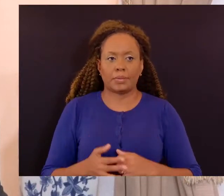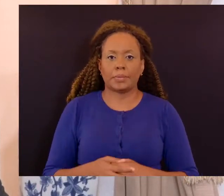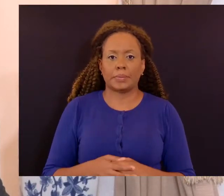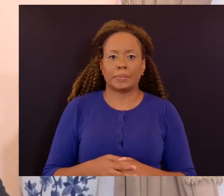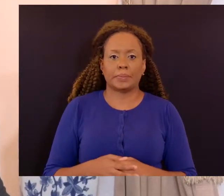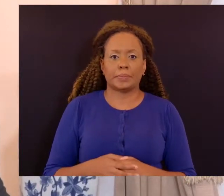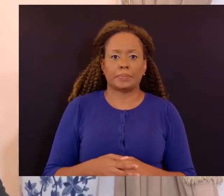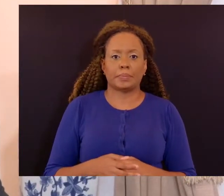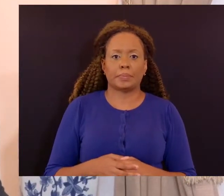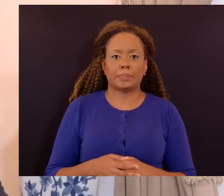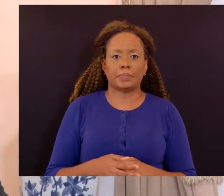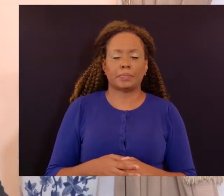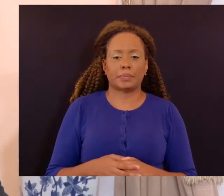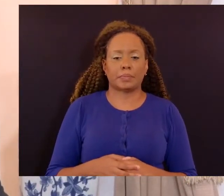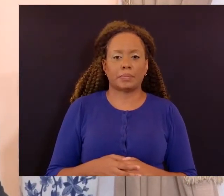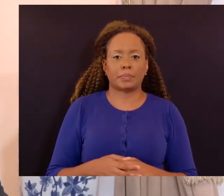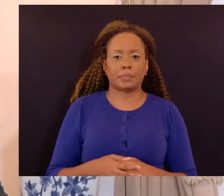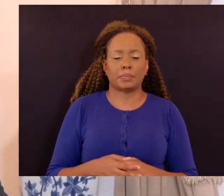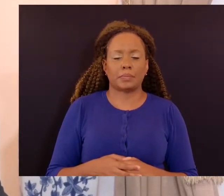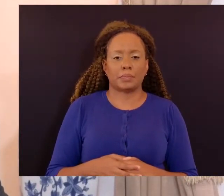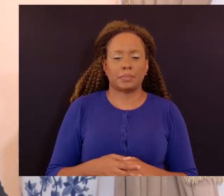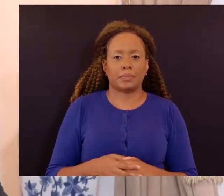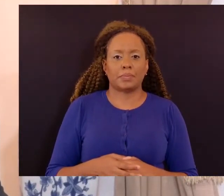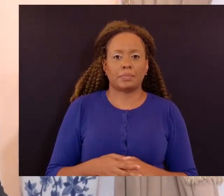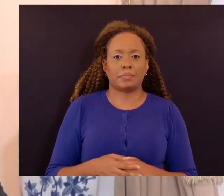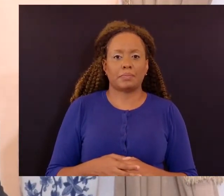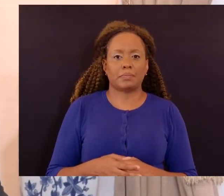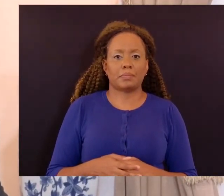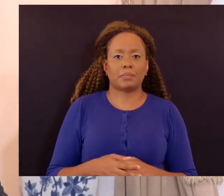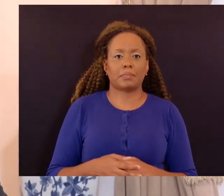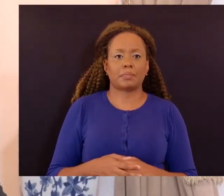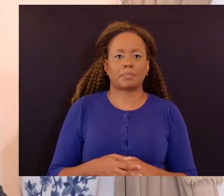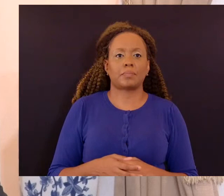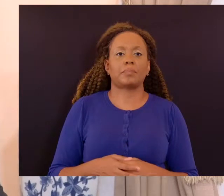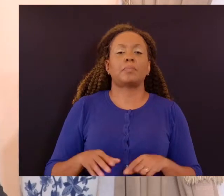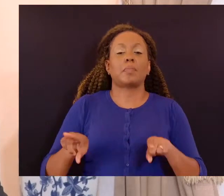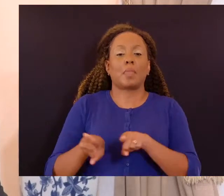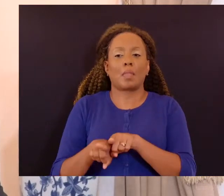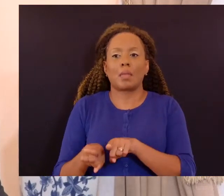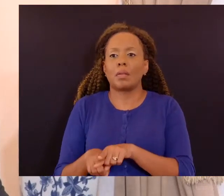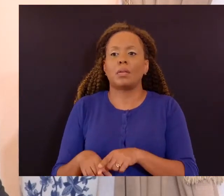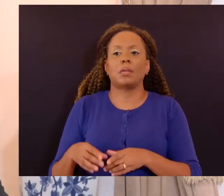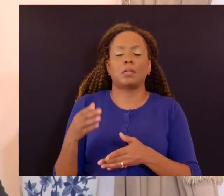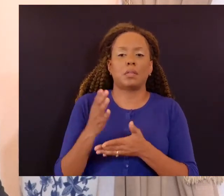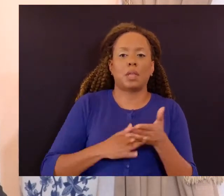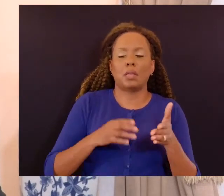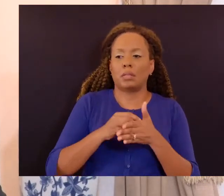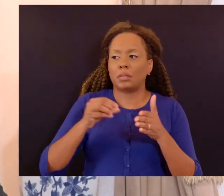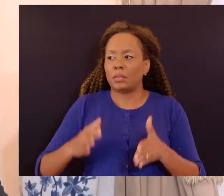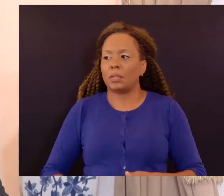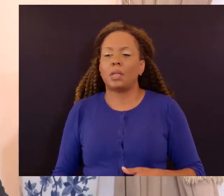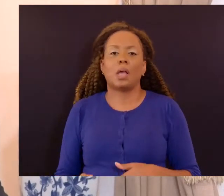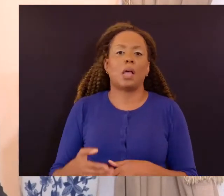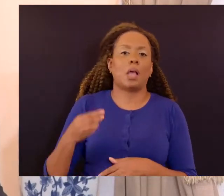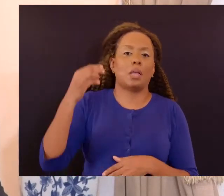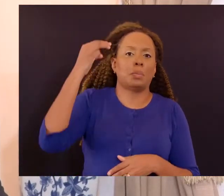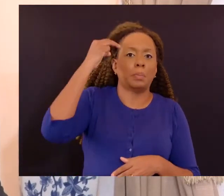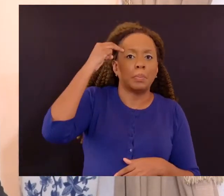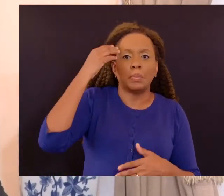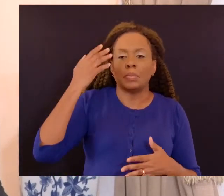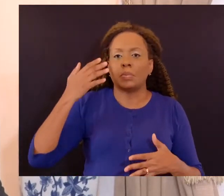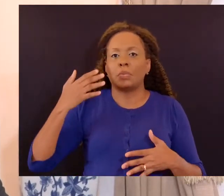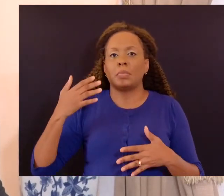We've also seen an increase in the variety of psychosocial issues amongst students and some teachers as well, which has